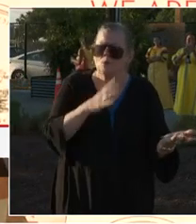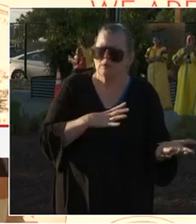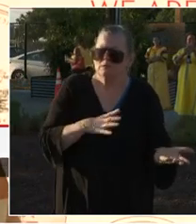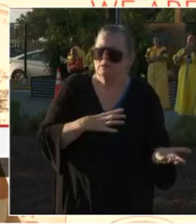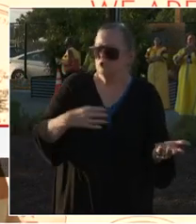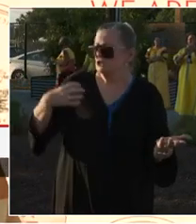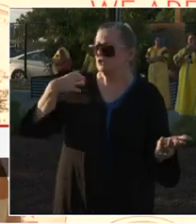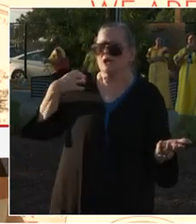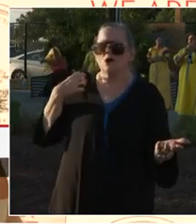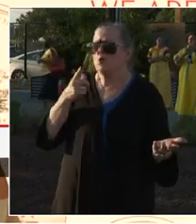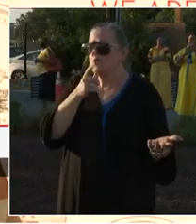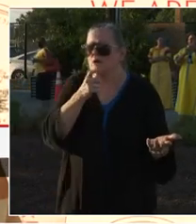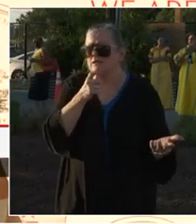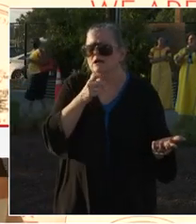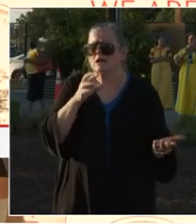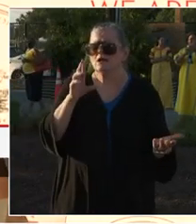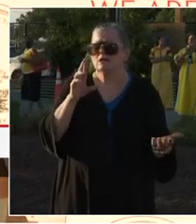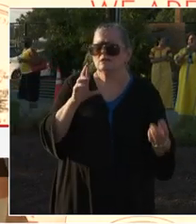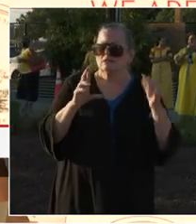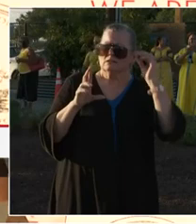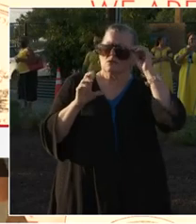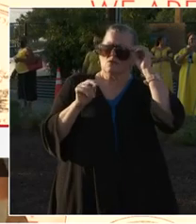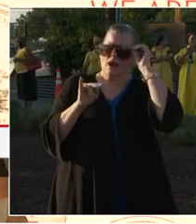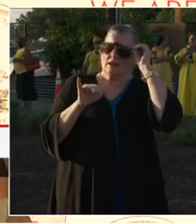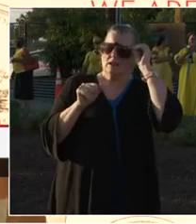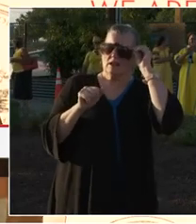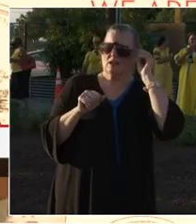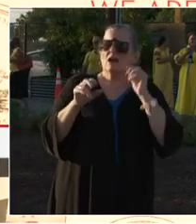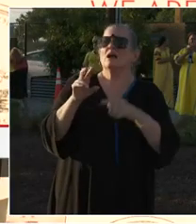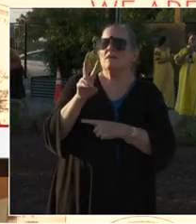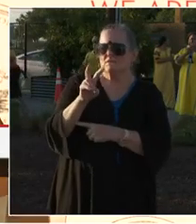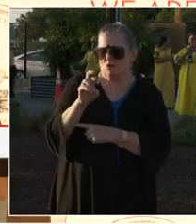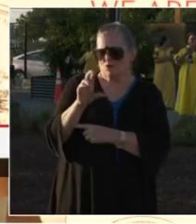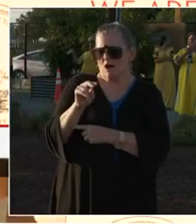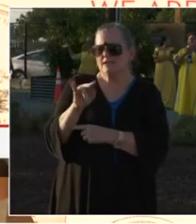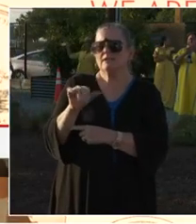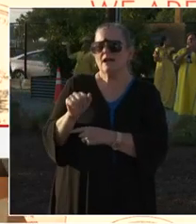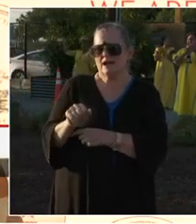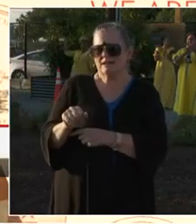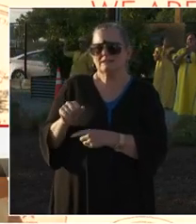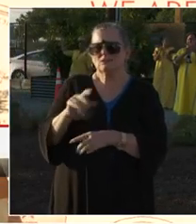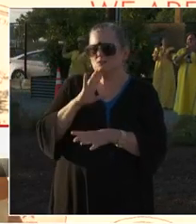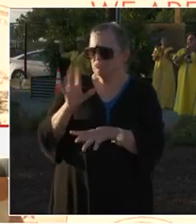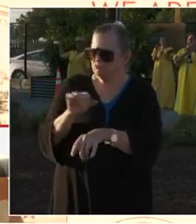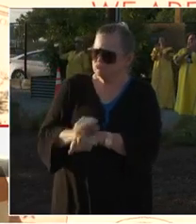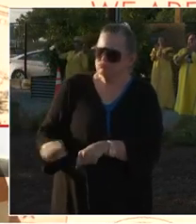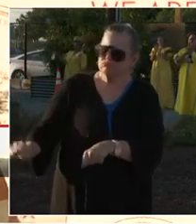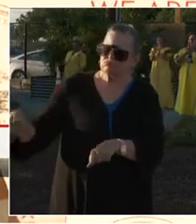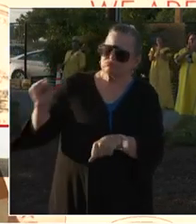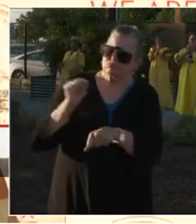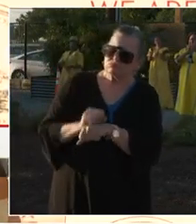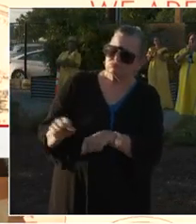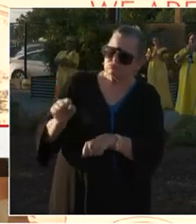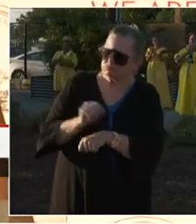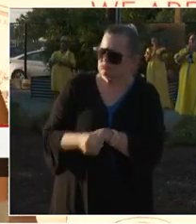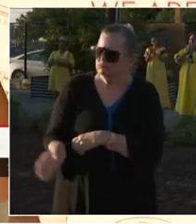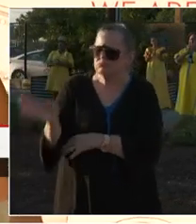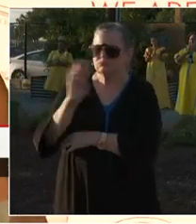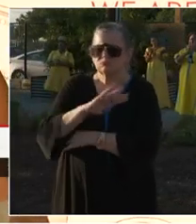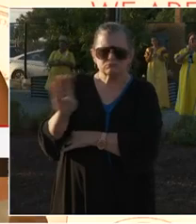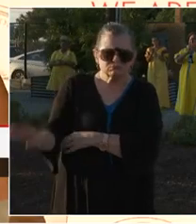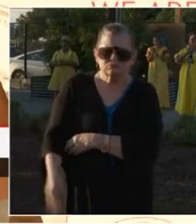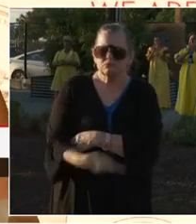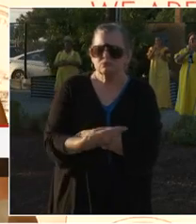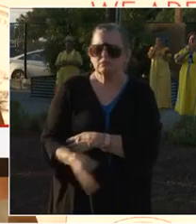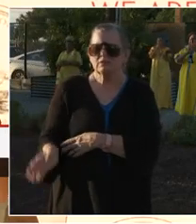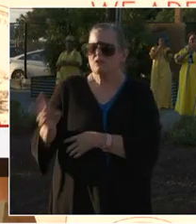Veronica Nelson, work on every single day. So I want to thank you, Veronica. I want to thank the commission.